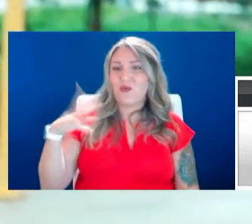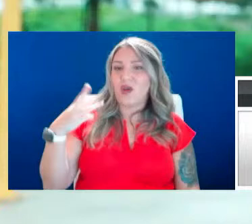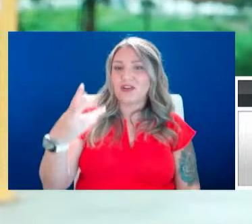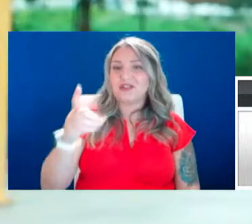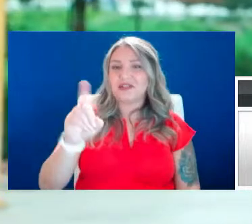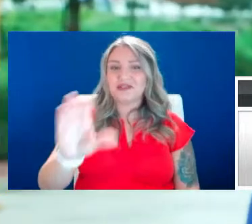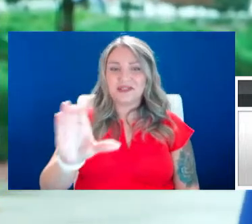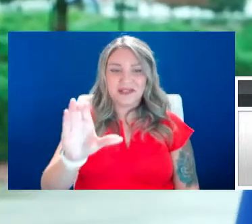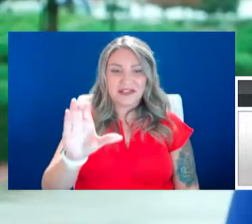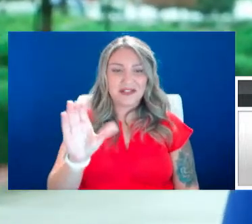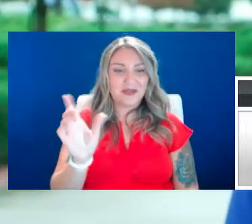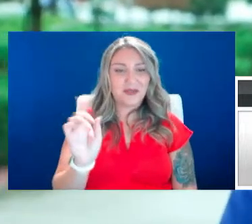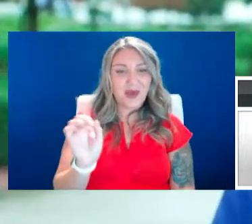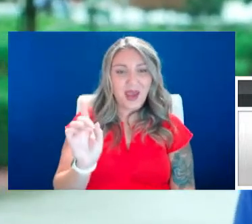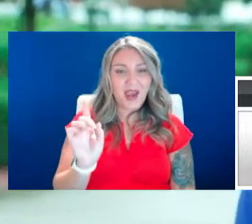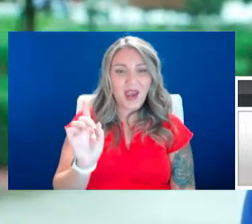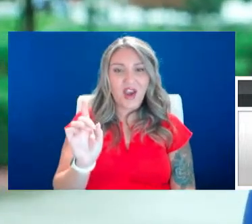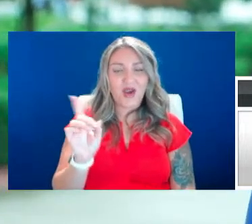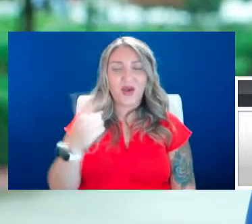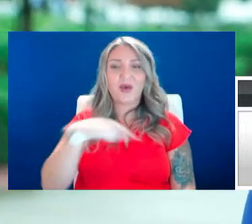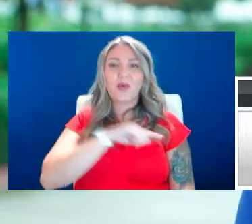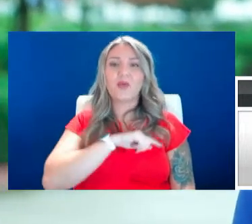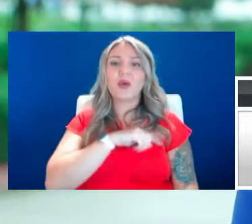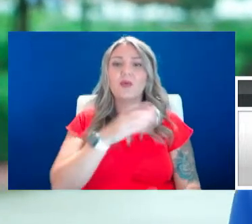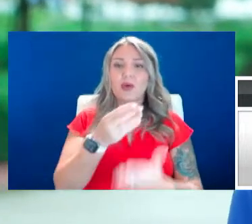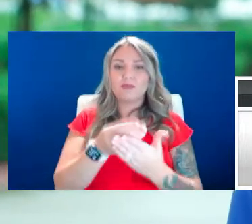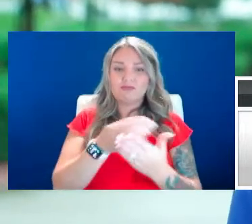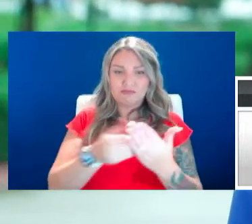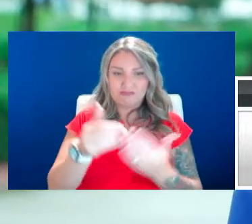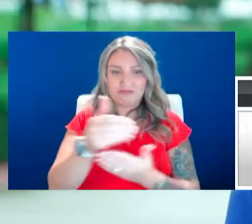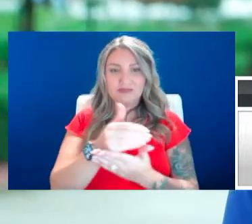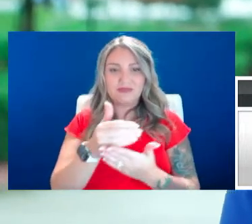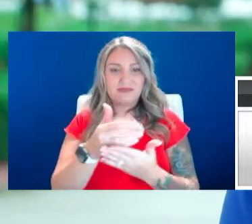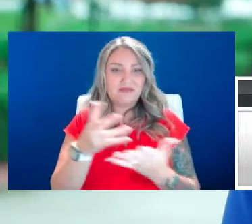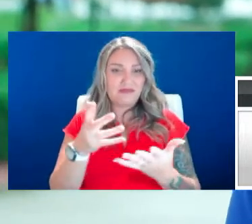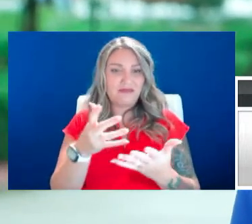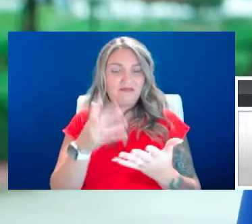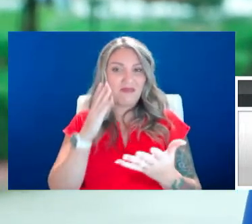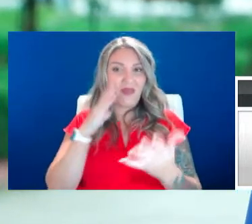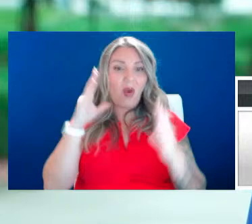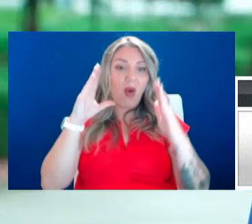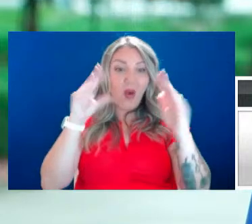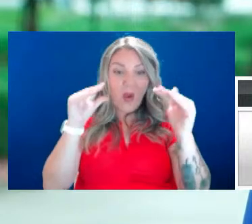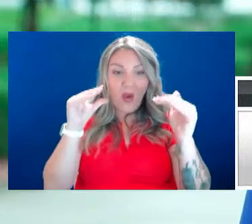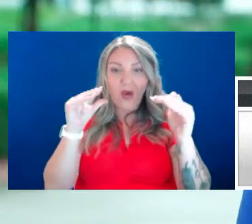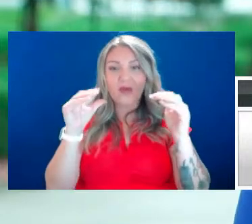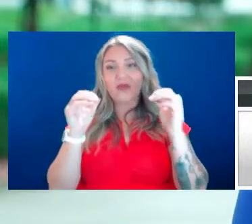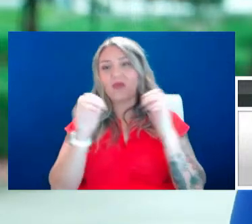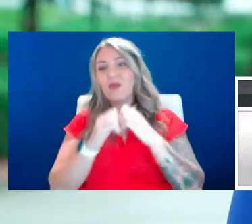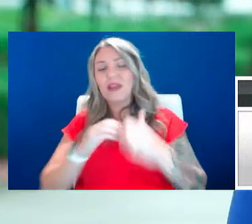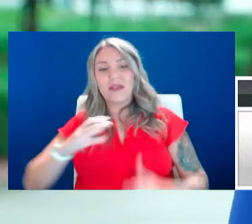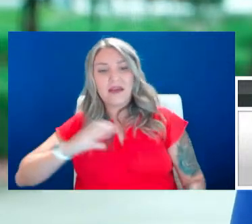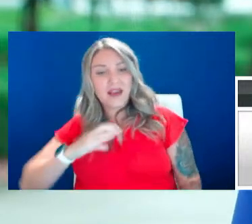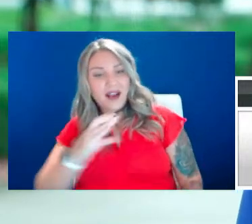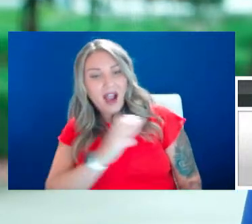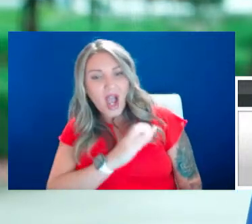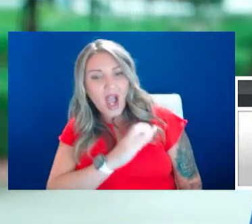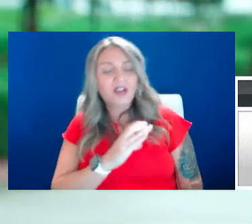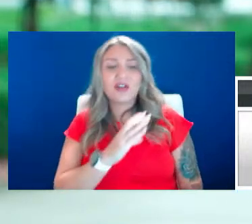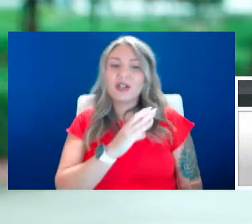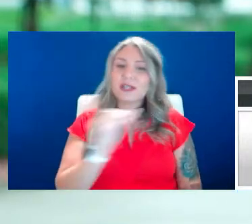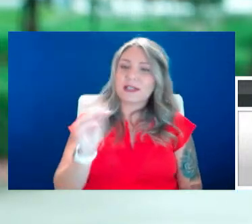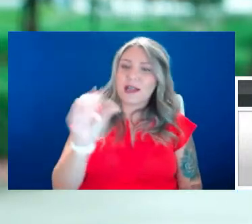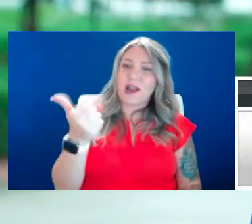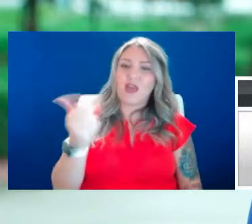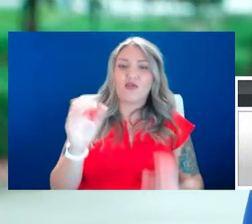we're raising hope there and with Congress and other